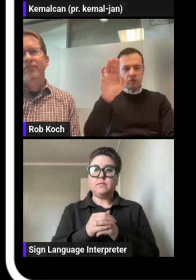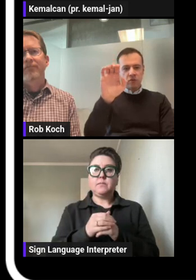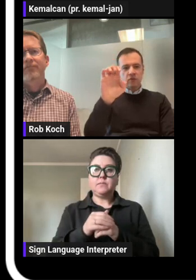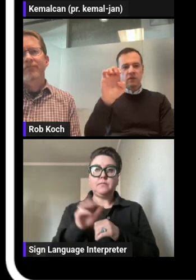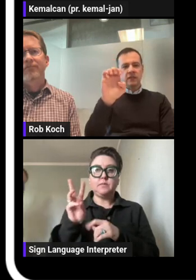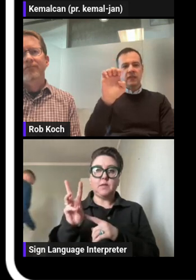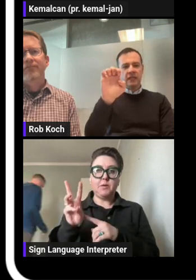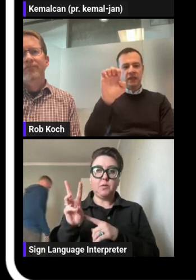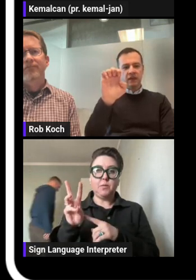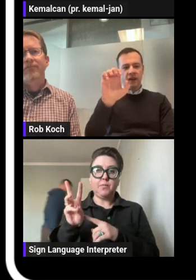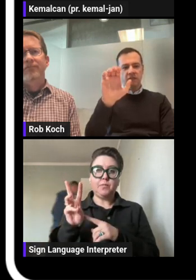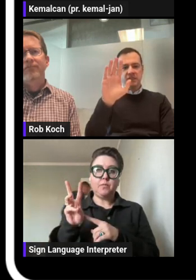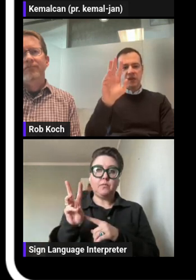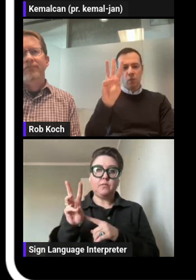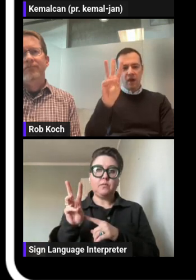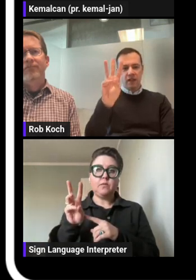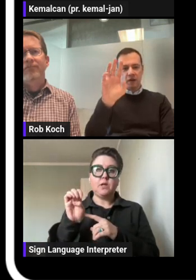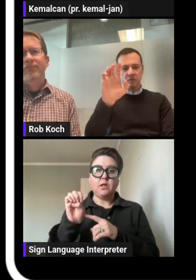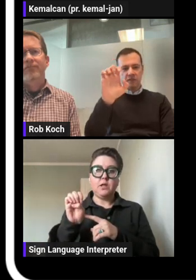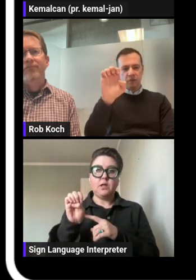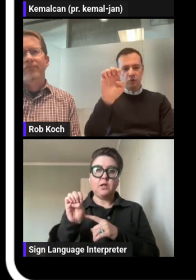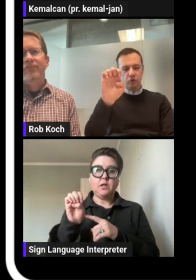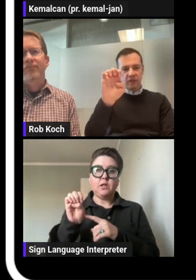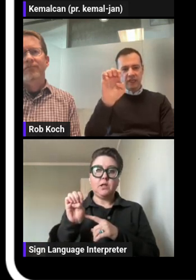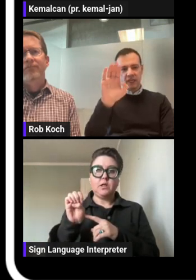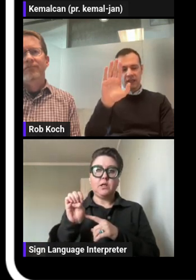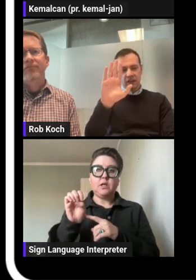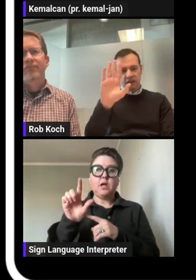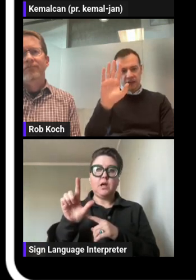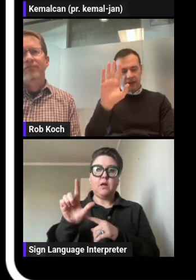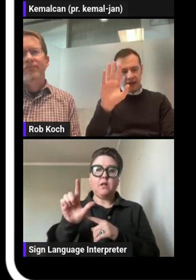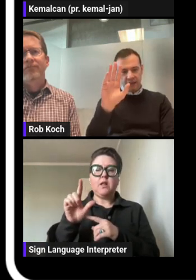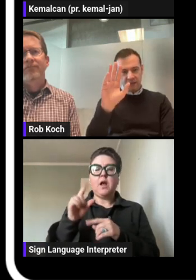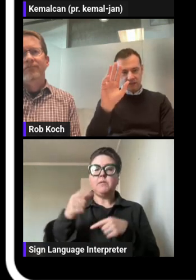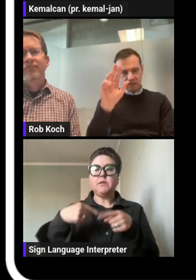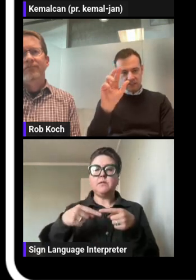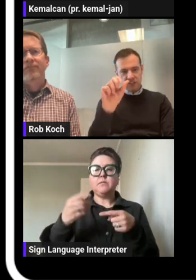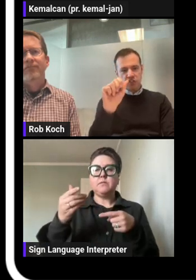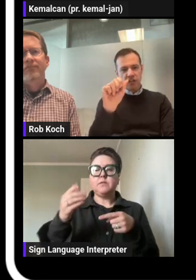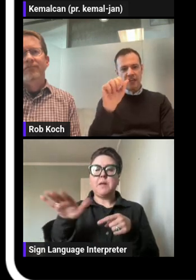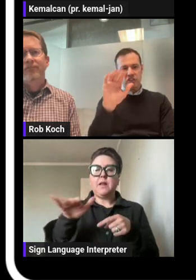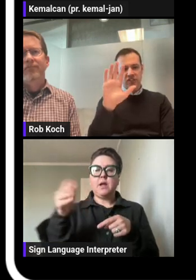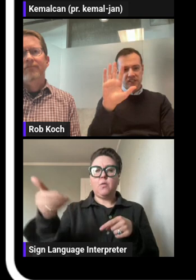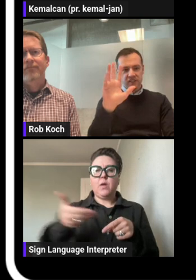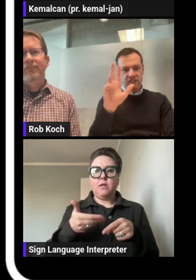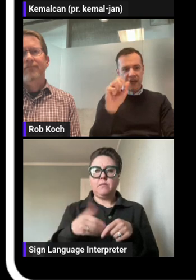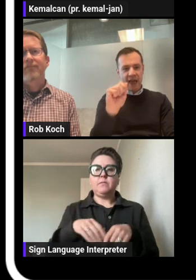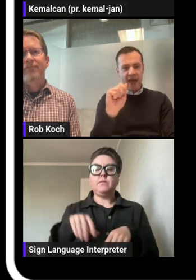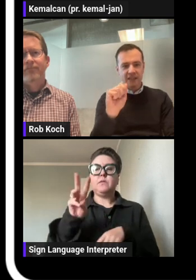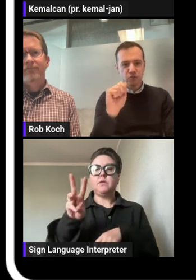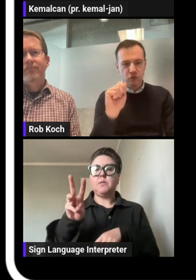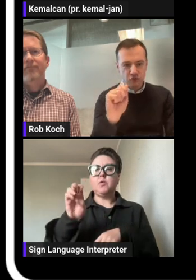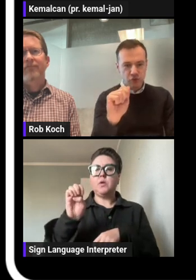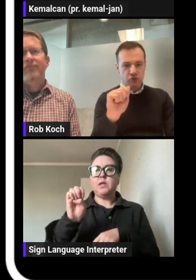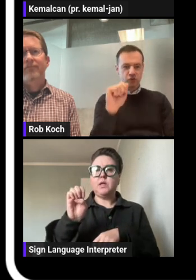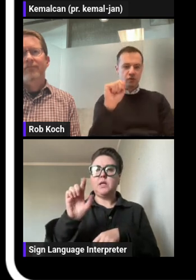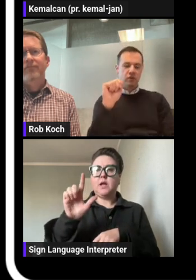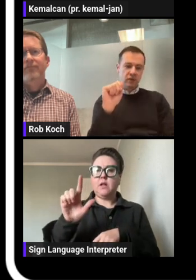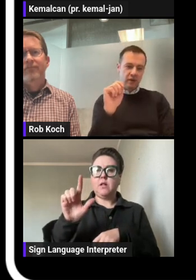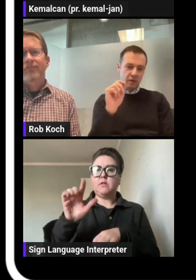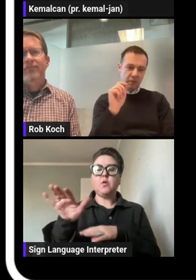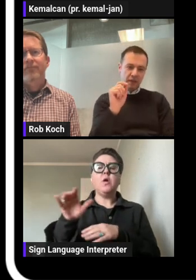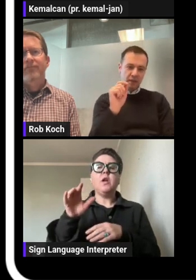WE, I will say welcome, WE, and these changes, hand